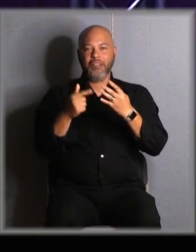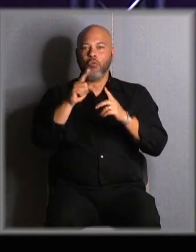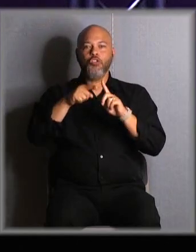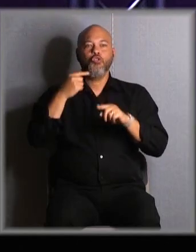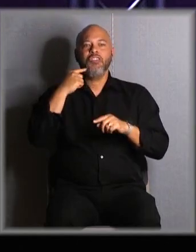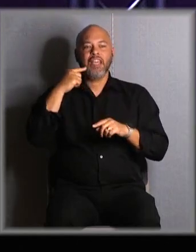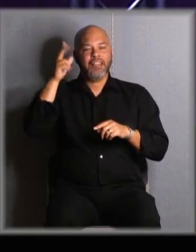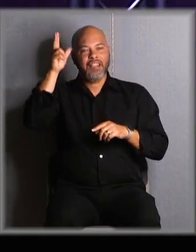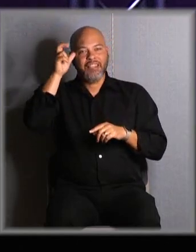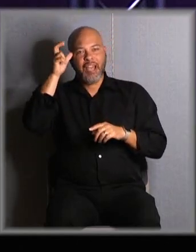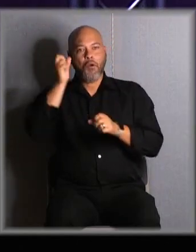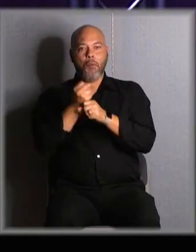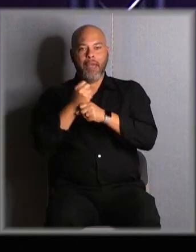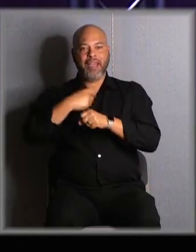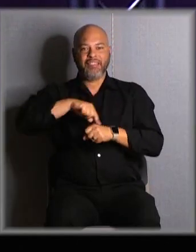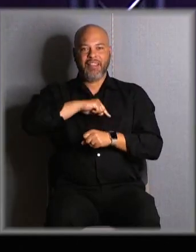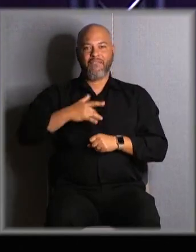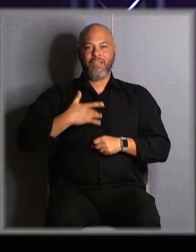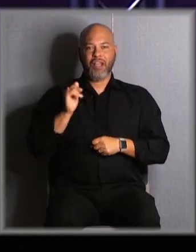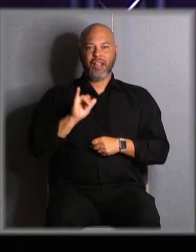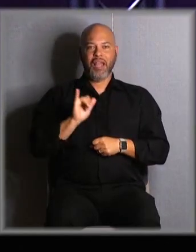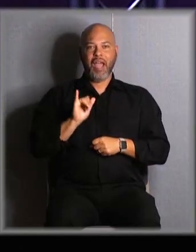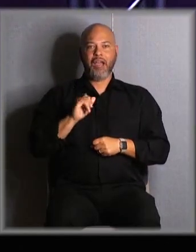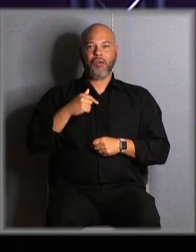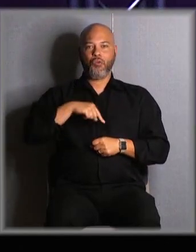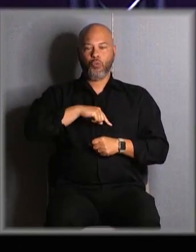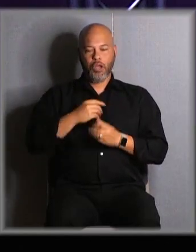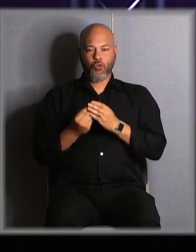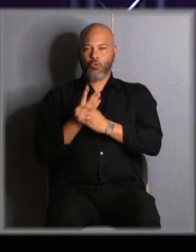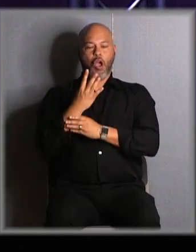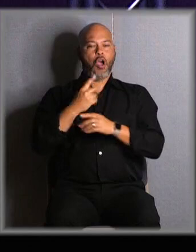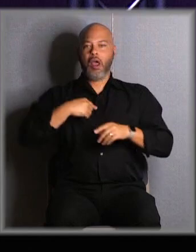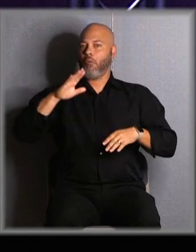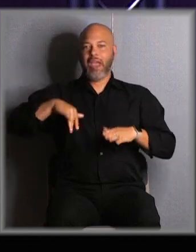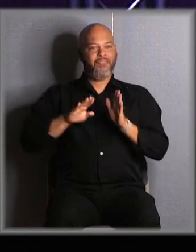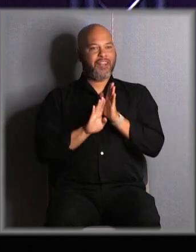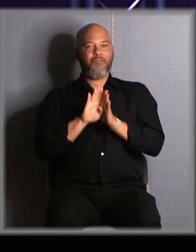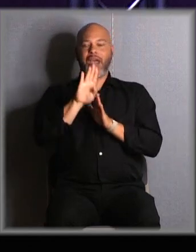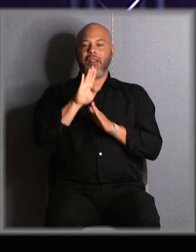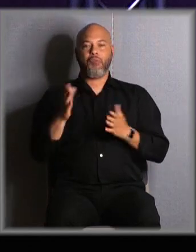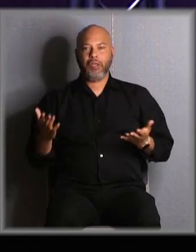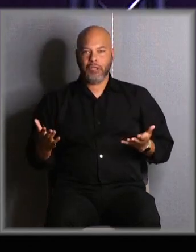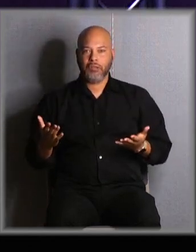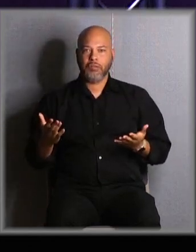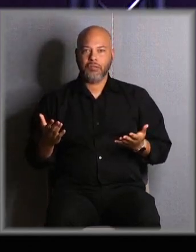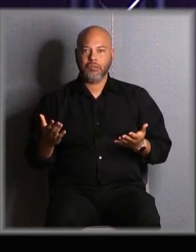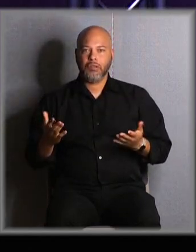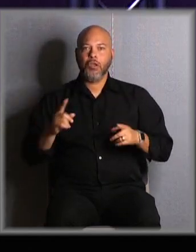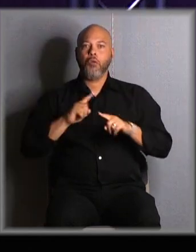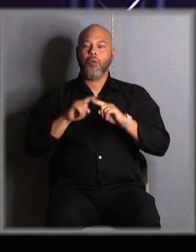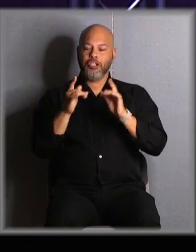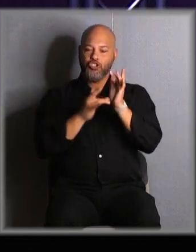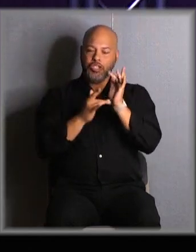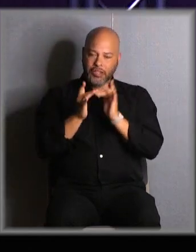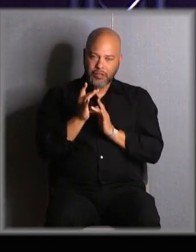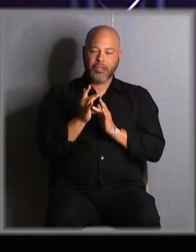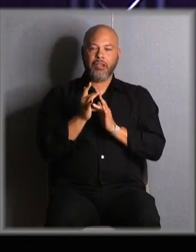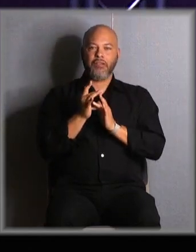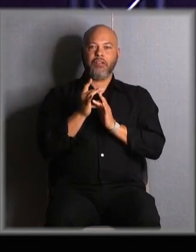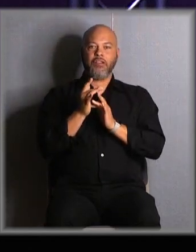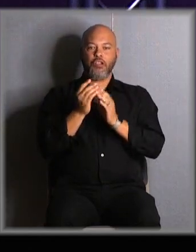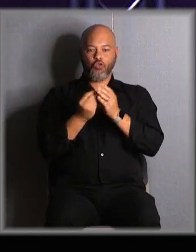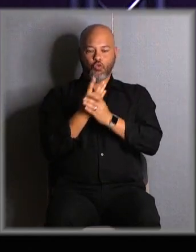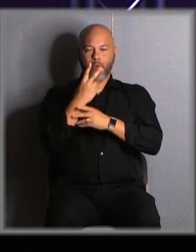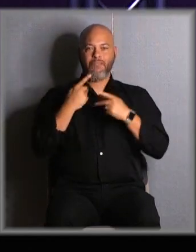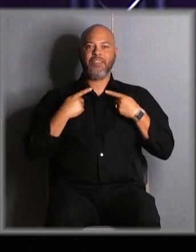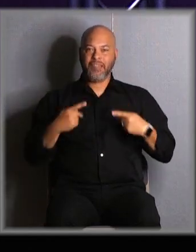devil makes us feel like we have grown and we're not developing. But Jesus, he grew